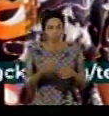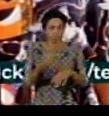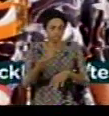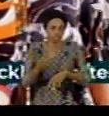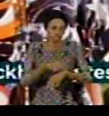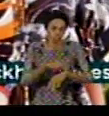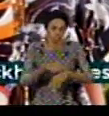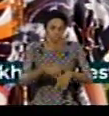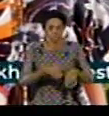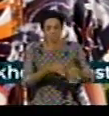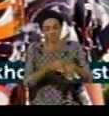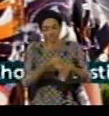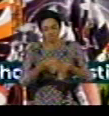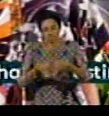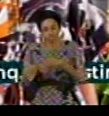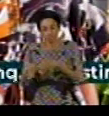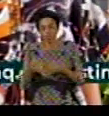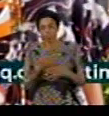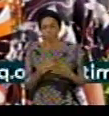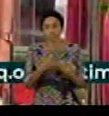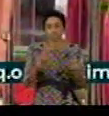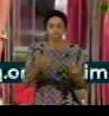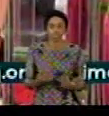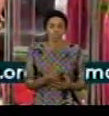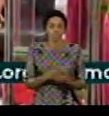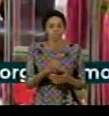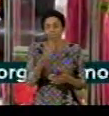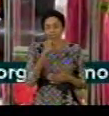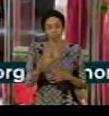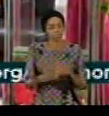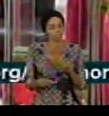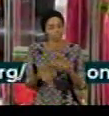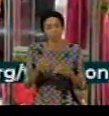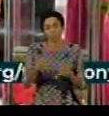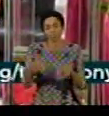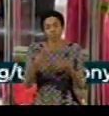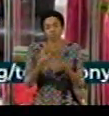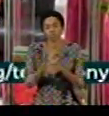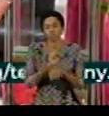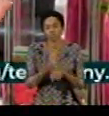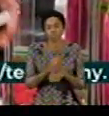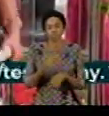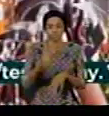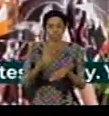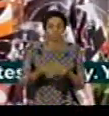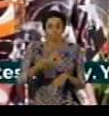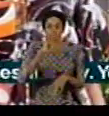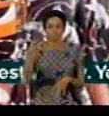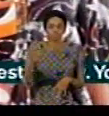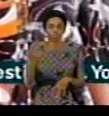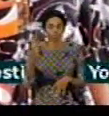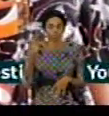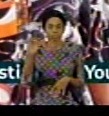however recession at this July program church after prayers